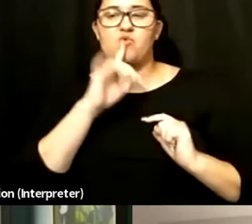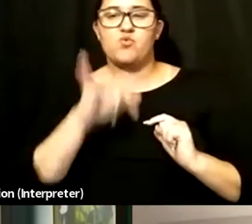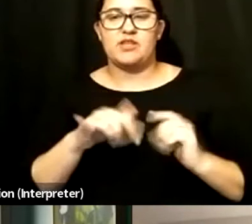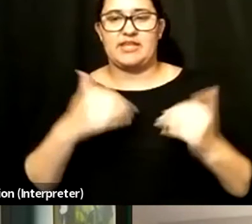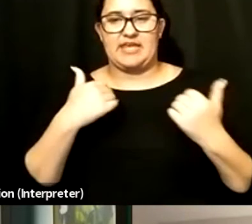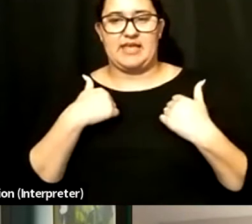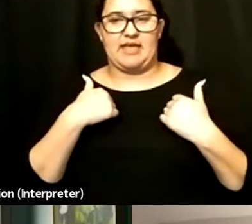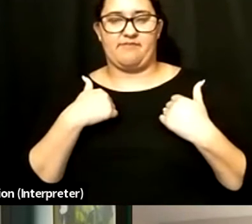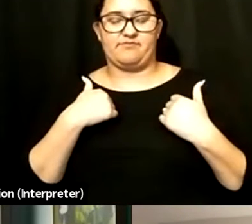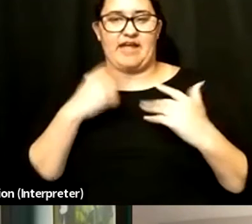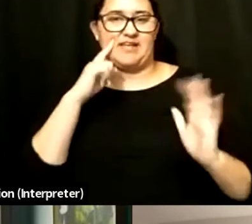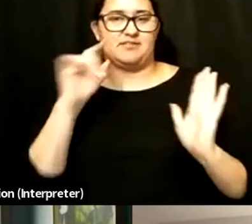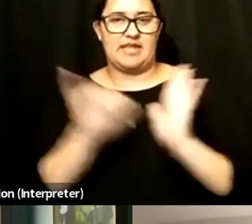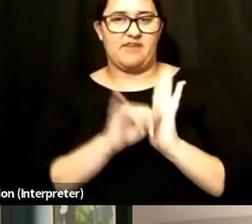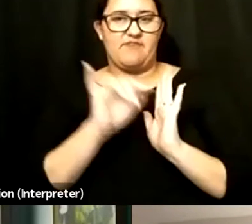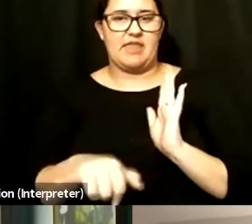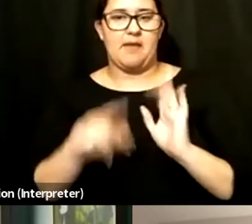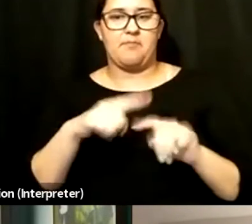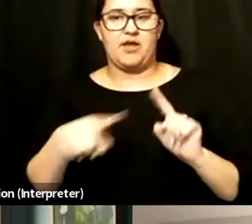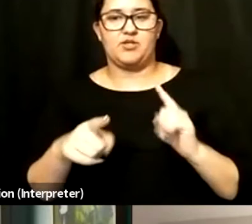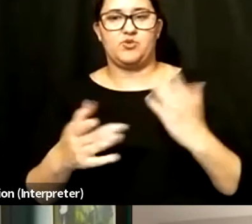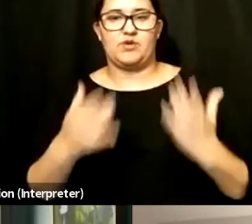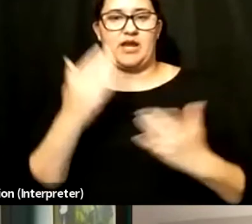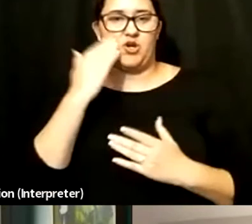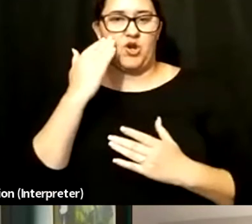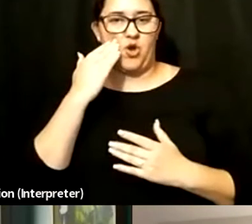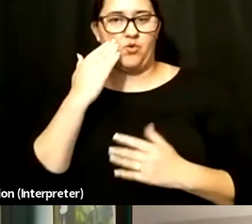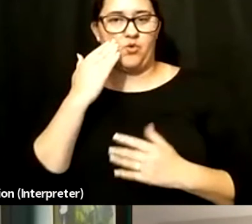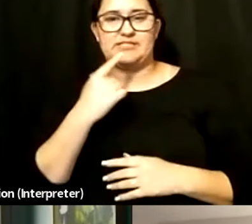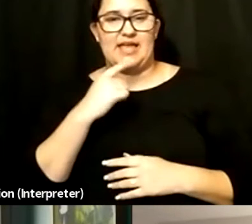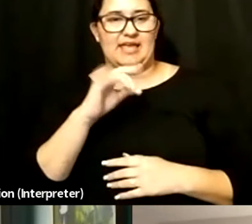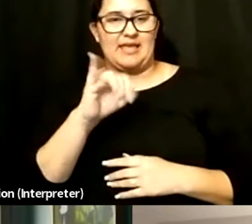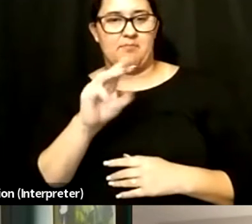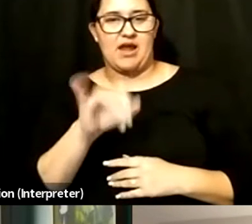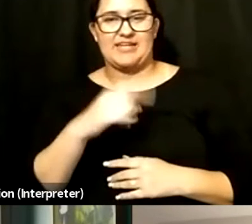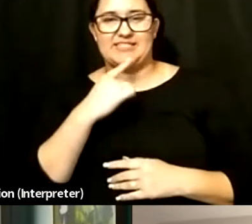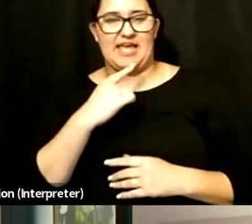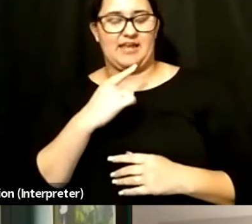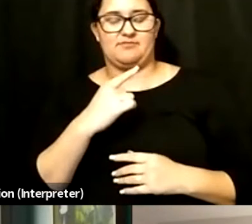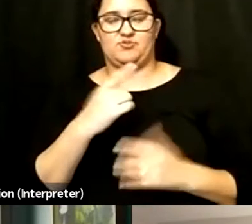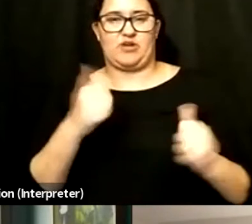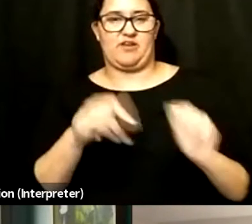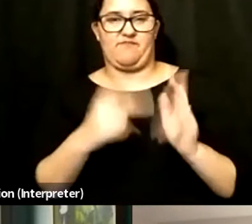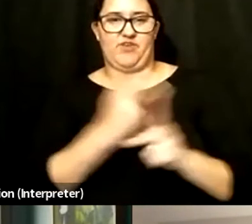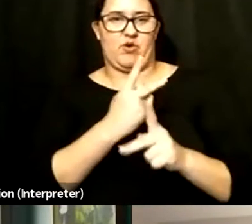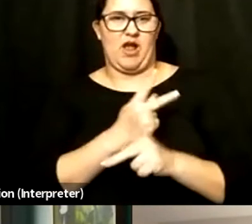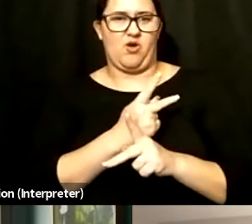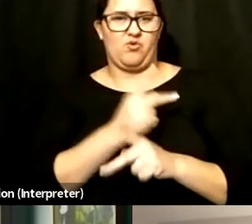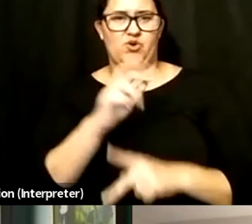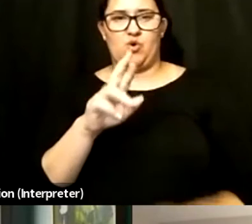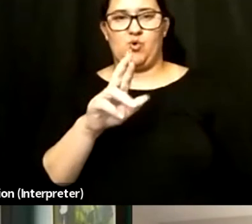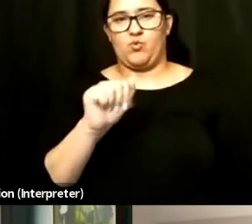it, but sort of like Imani says, was it racism? Was it ableism? You